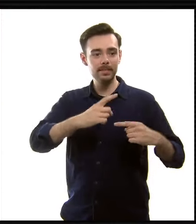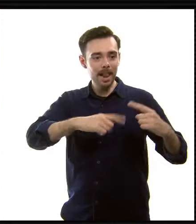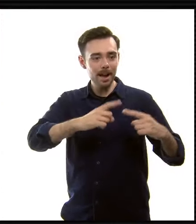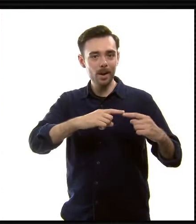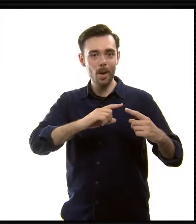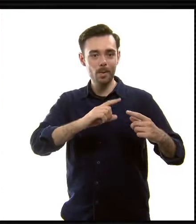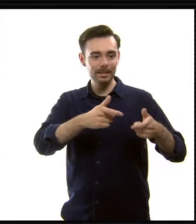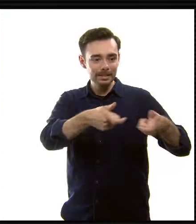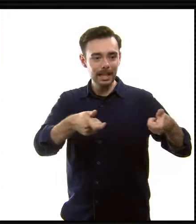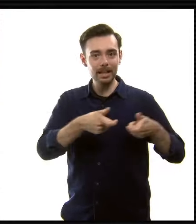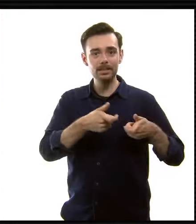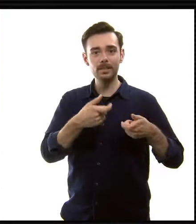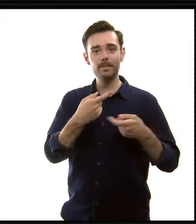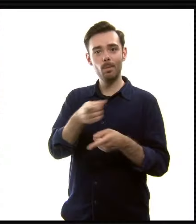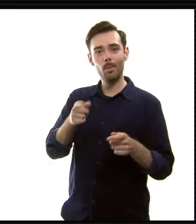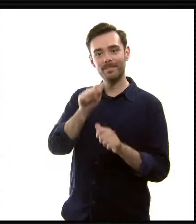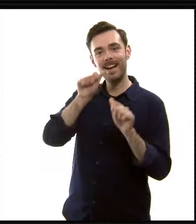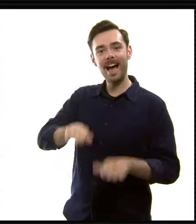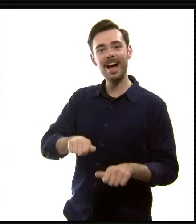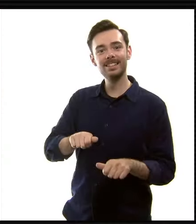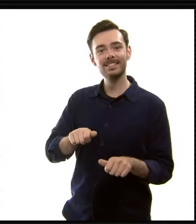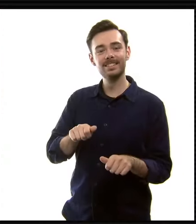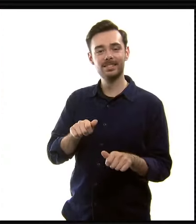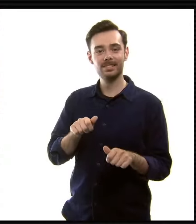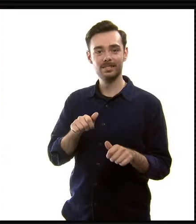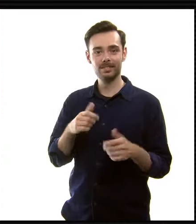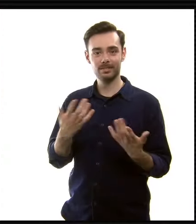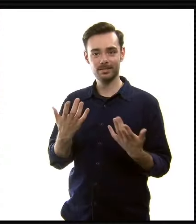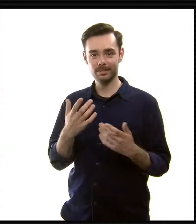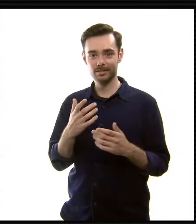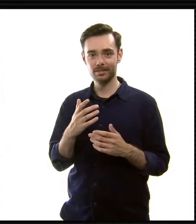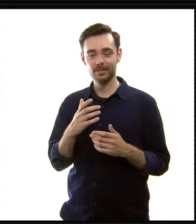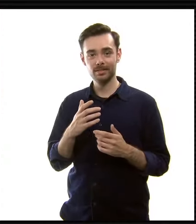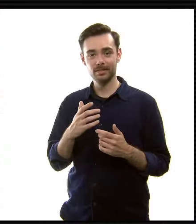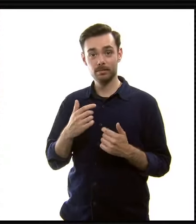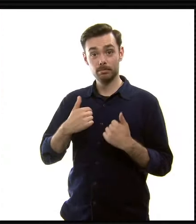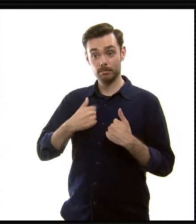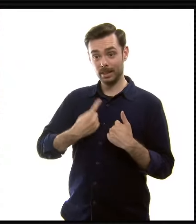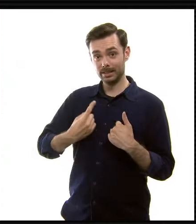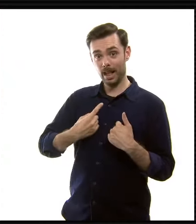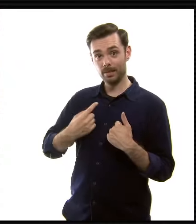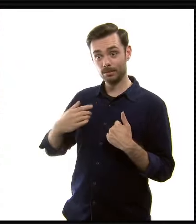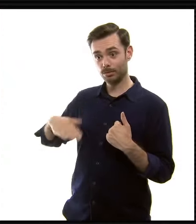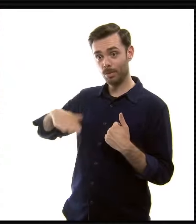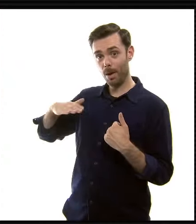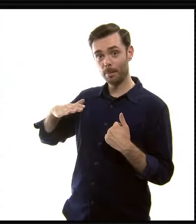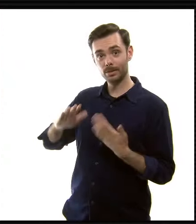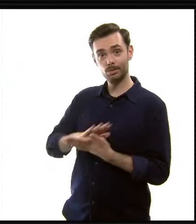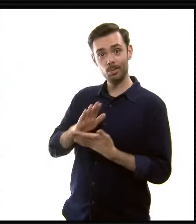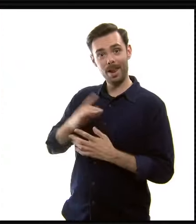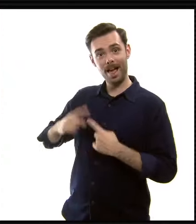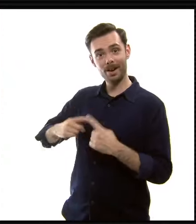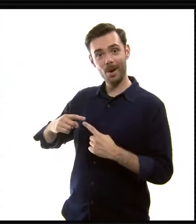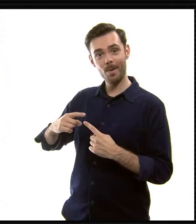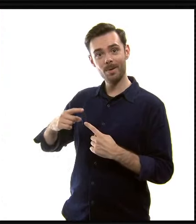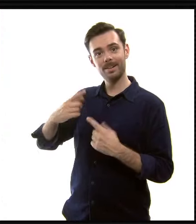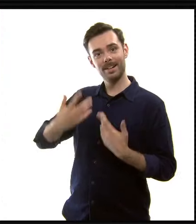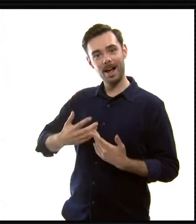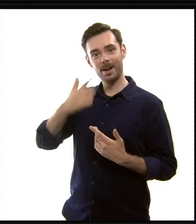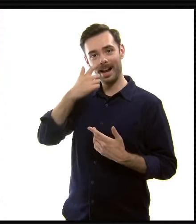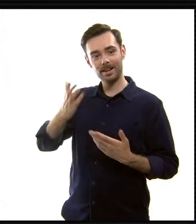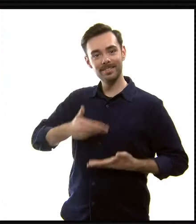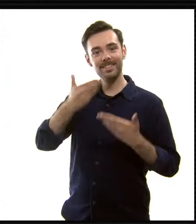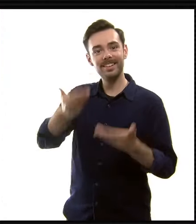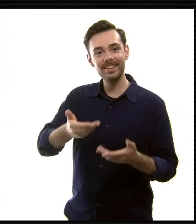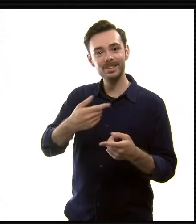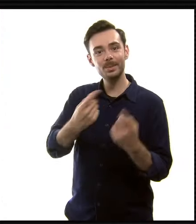I enjoyed growing up in a world that I was a part of creating is beyond anything I could have imagined. And Jon, can I just